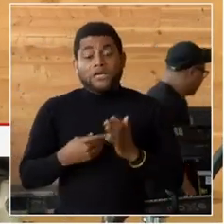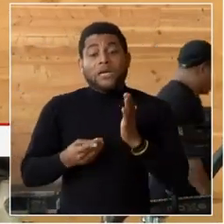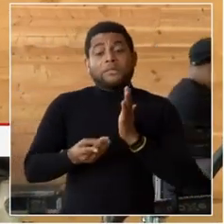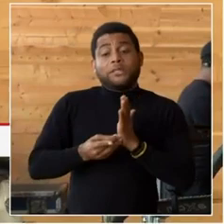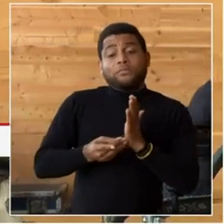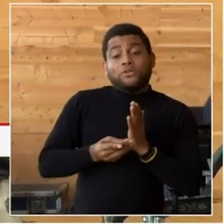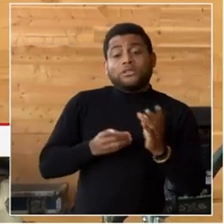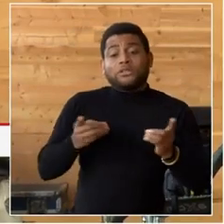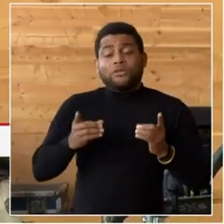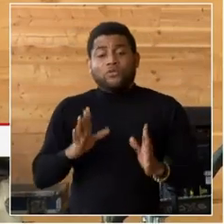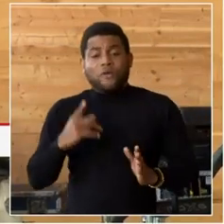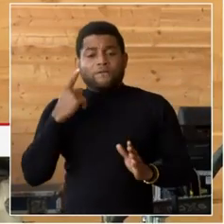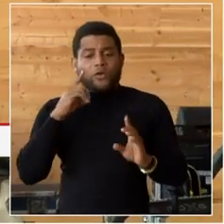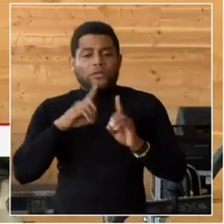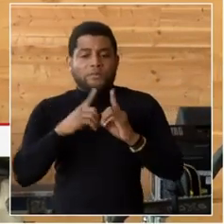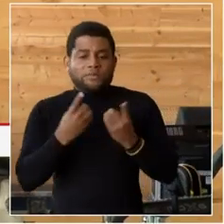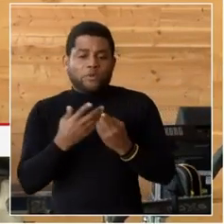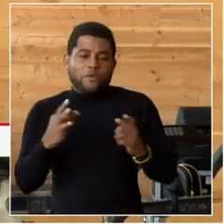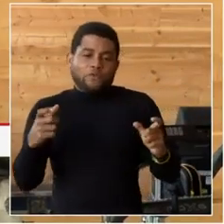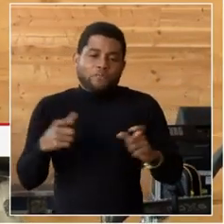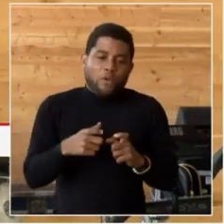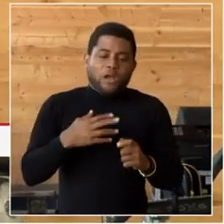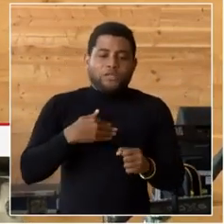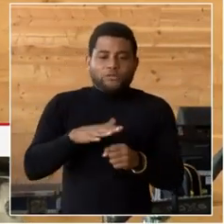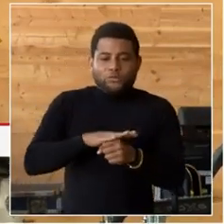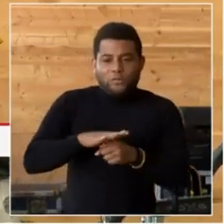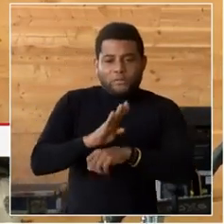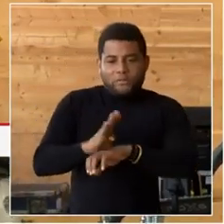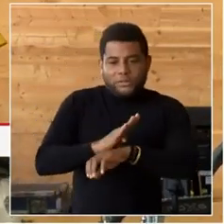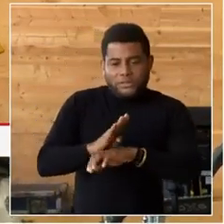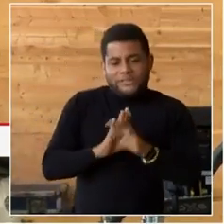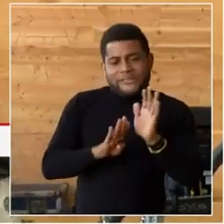of Small and Local Business Development. And it